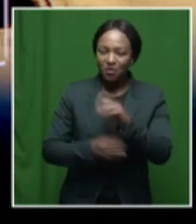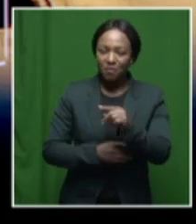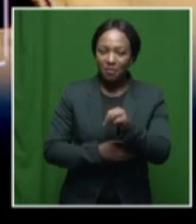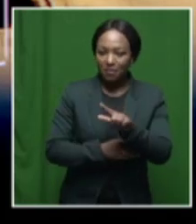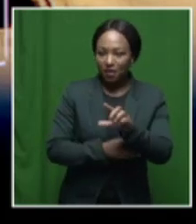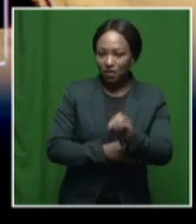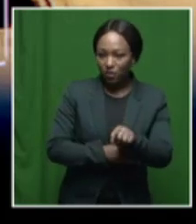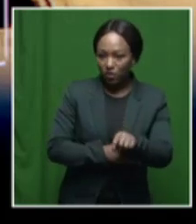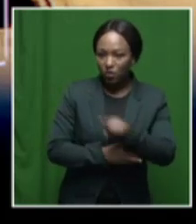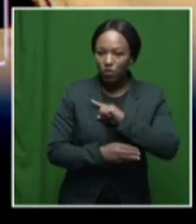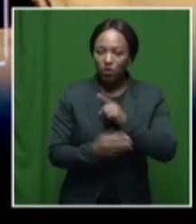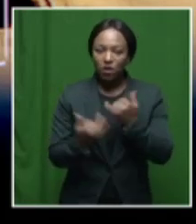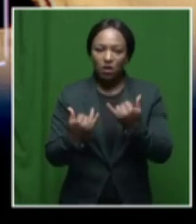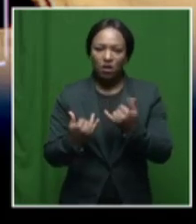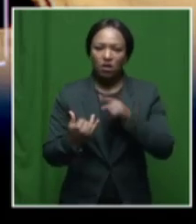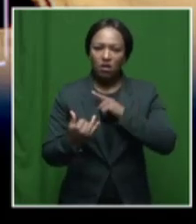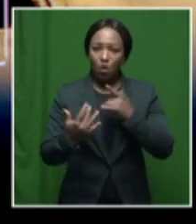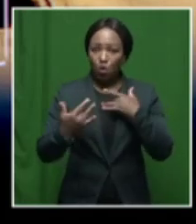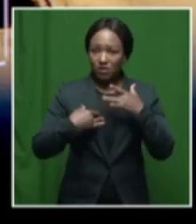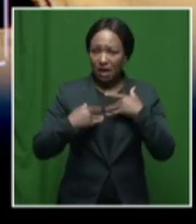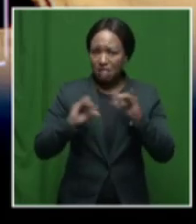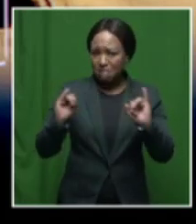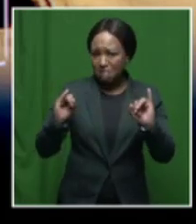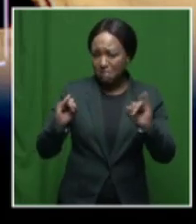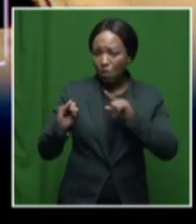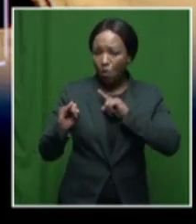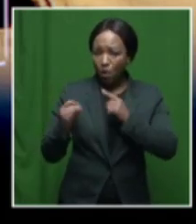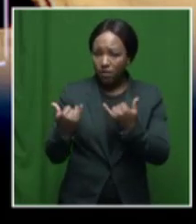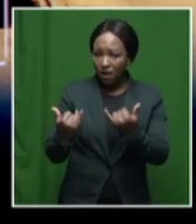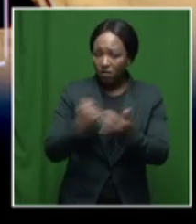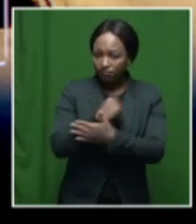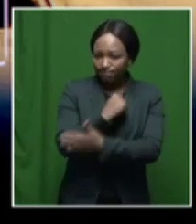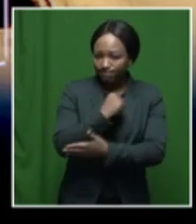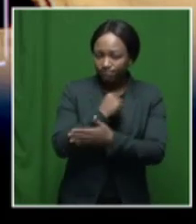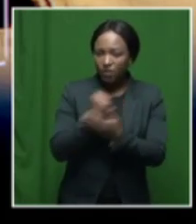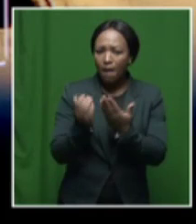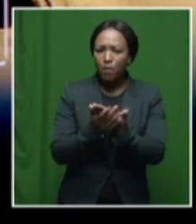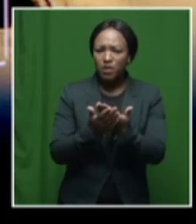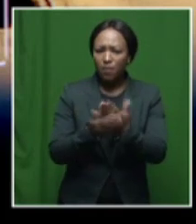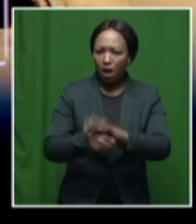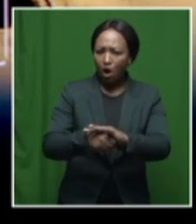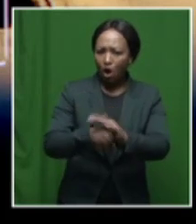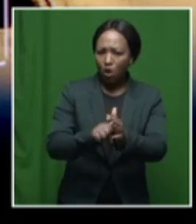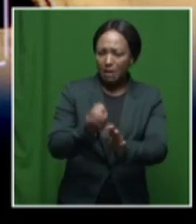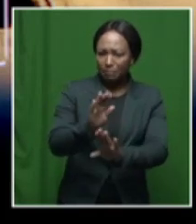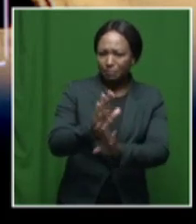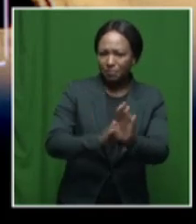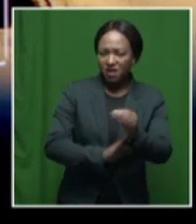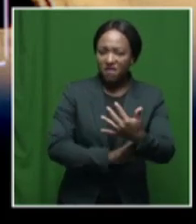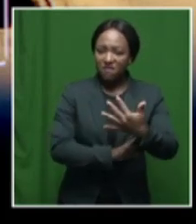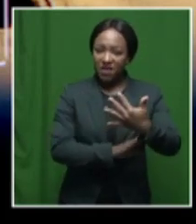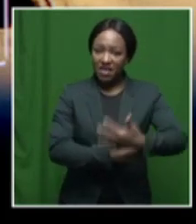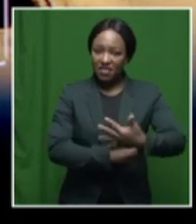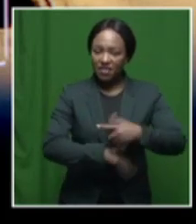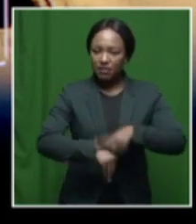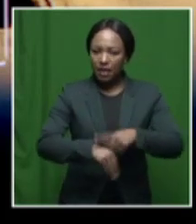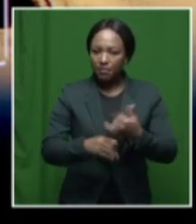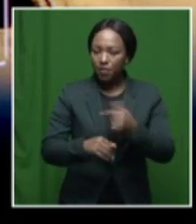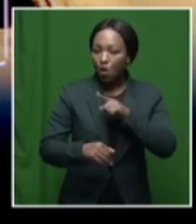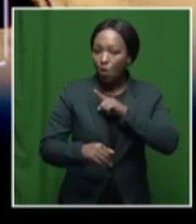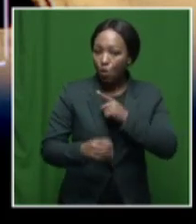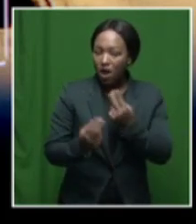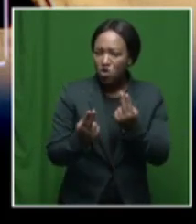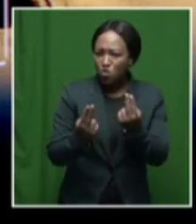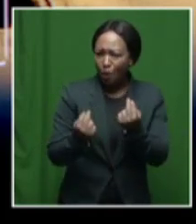there are rising concerns that the country could be seeing the start of the fifth wave of COVID-19 infections, possibly driven by a